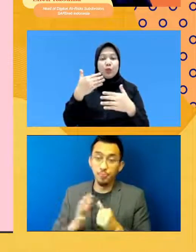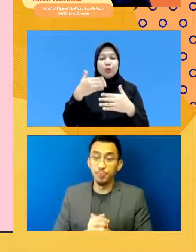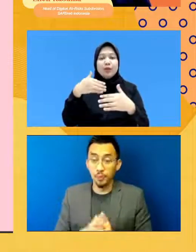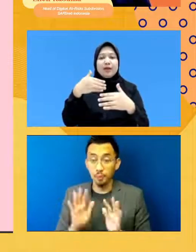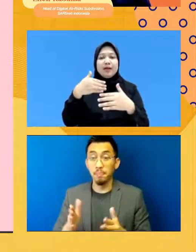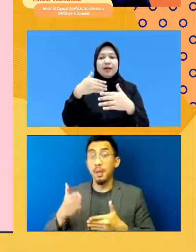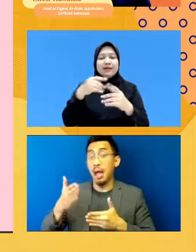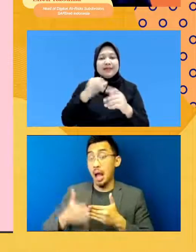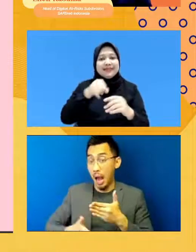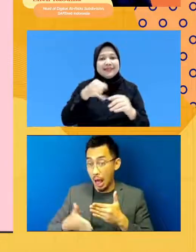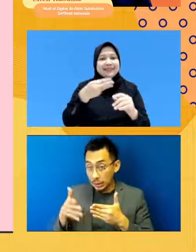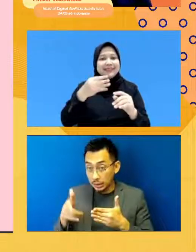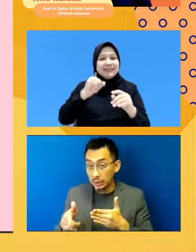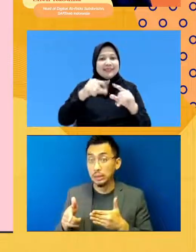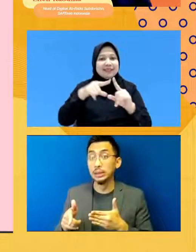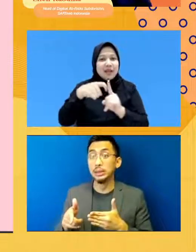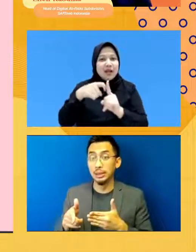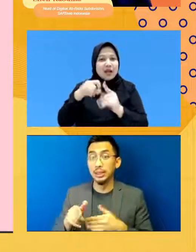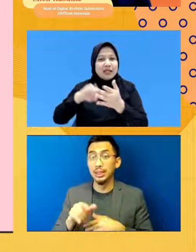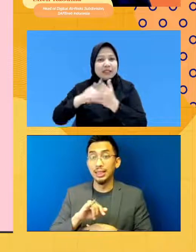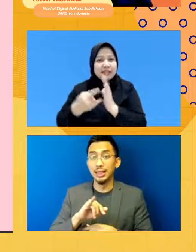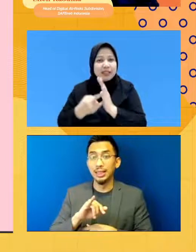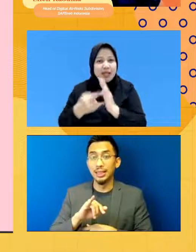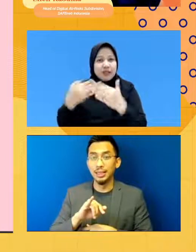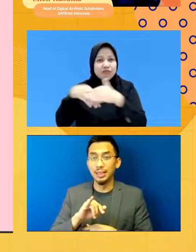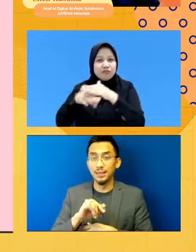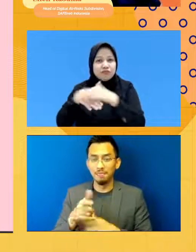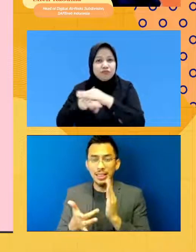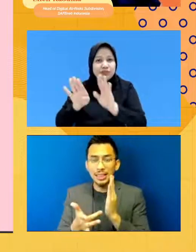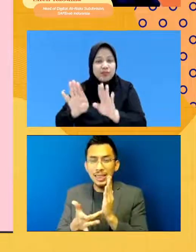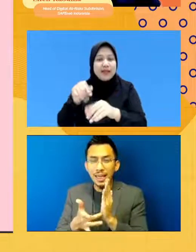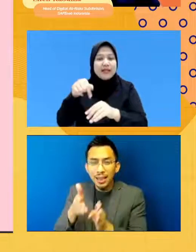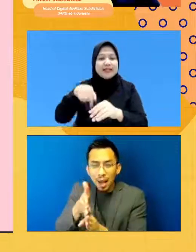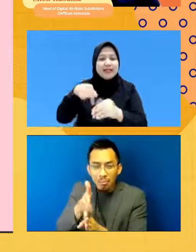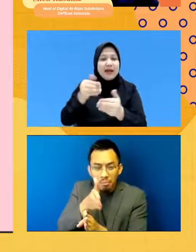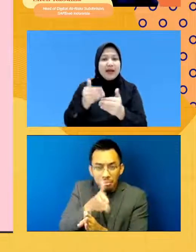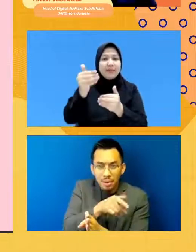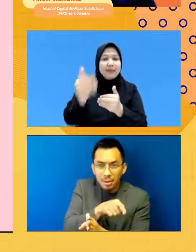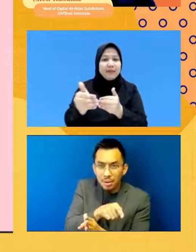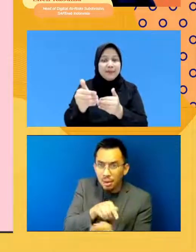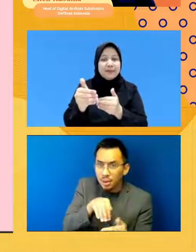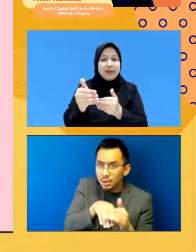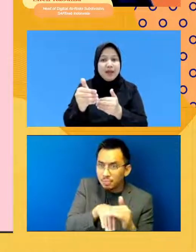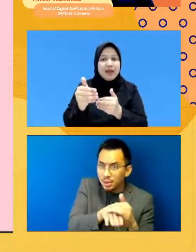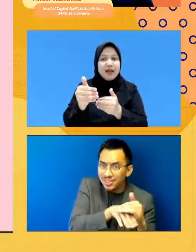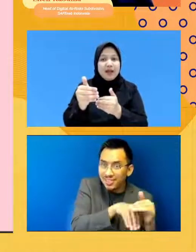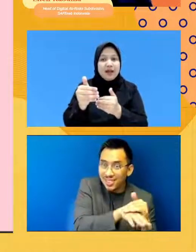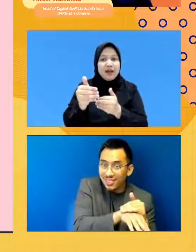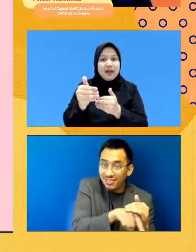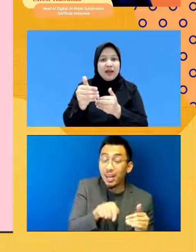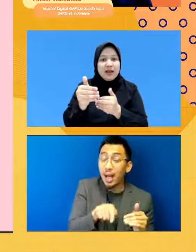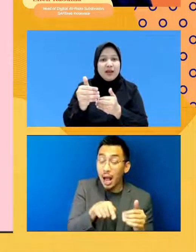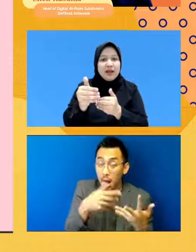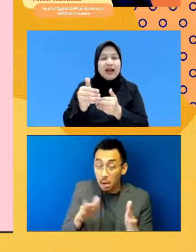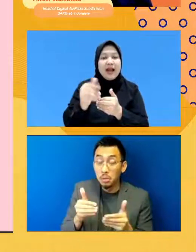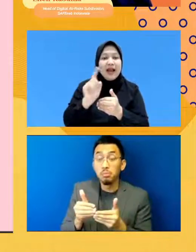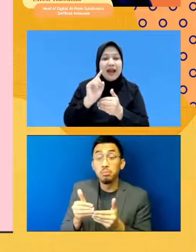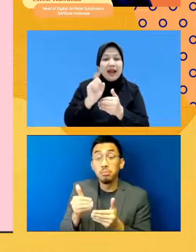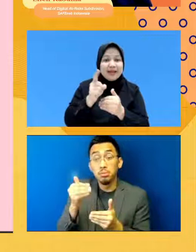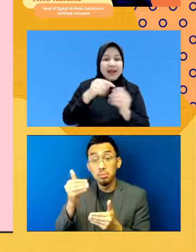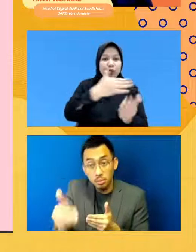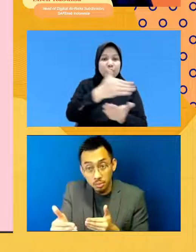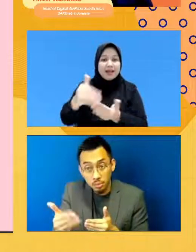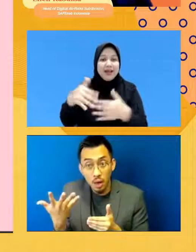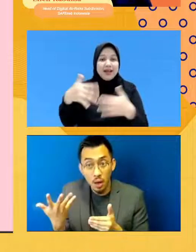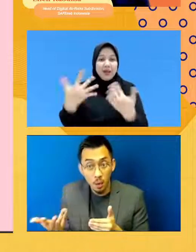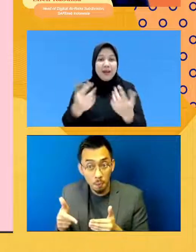one format. We should think about many other formats that it could be, such as it could be an